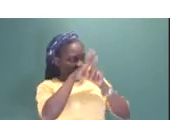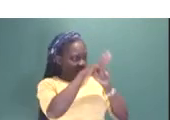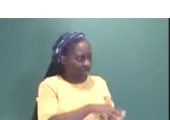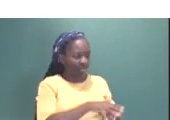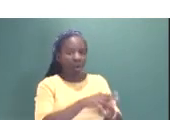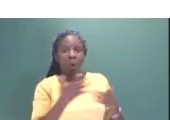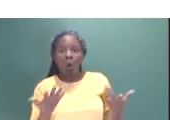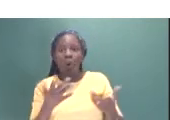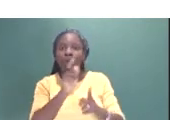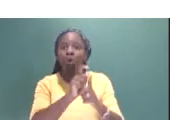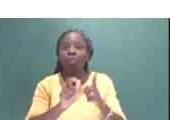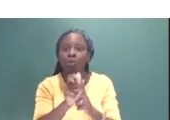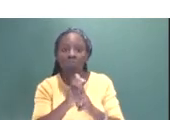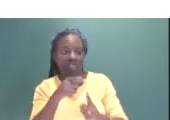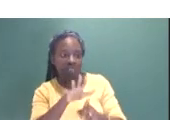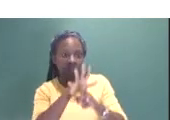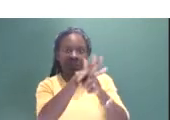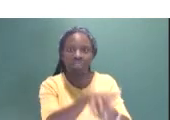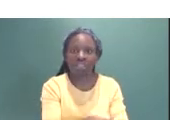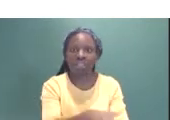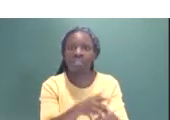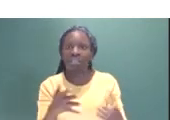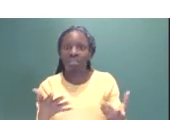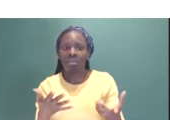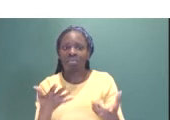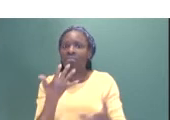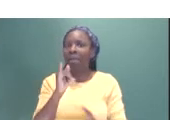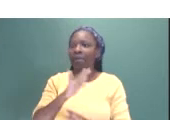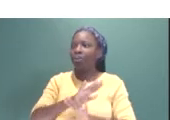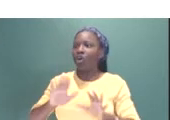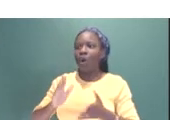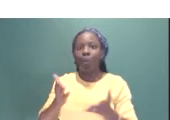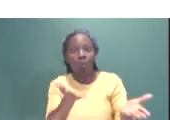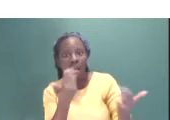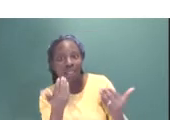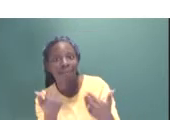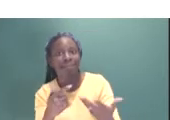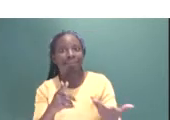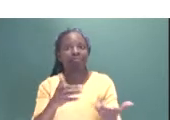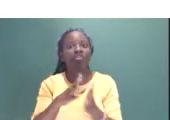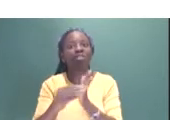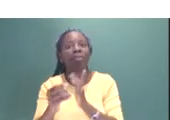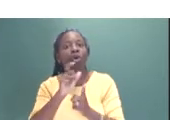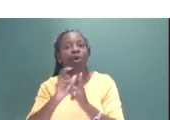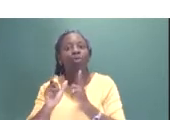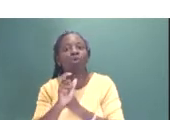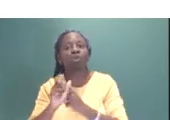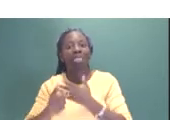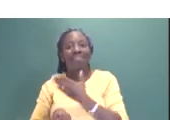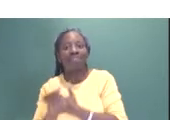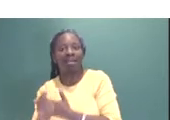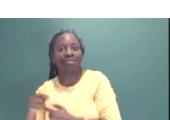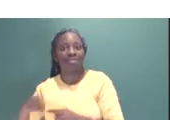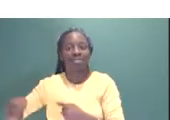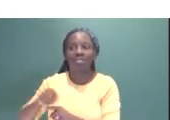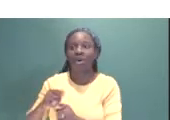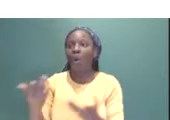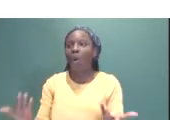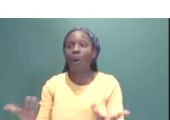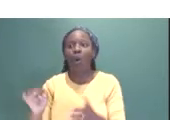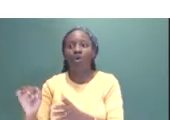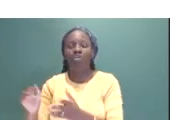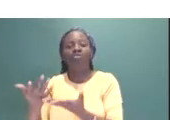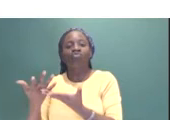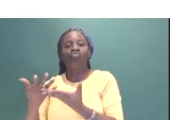in the community. So maybe those people are not welcomed into community events, or they're not welcomed into community relief